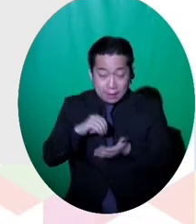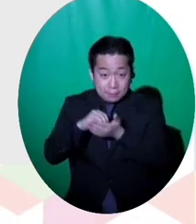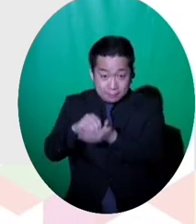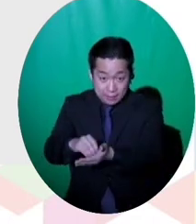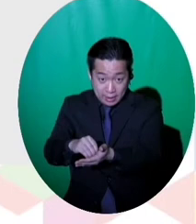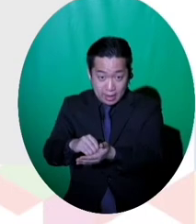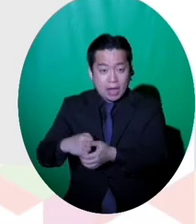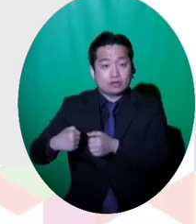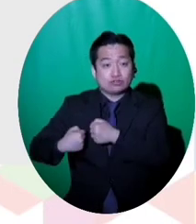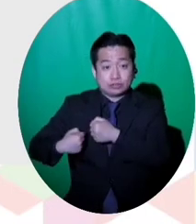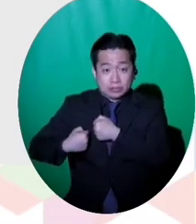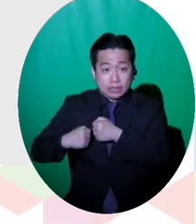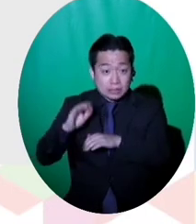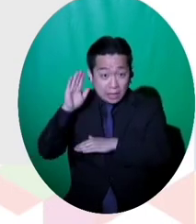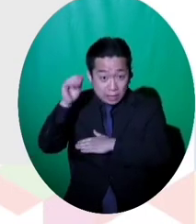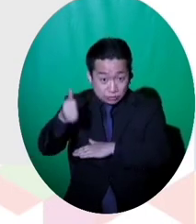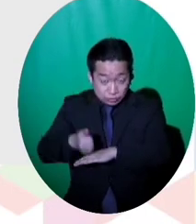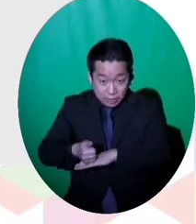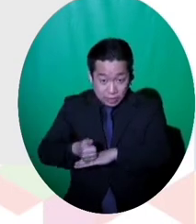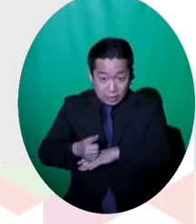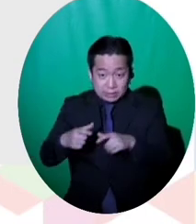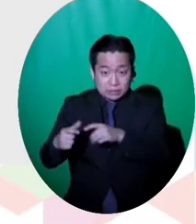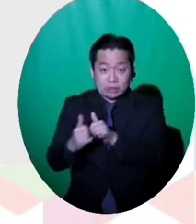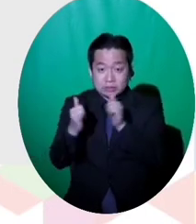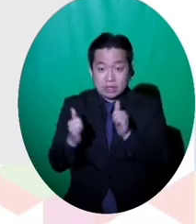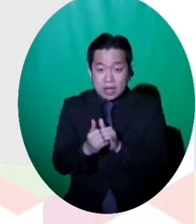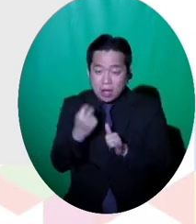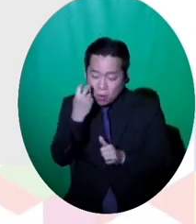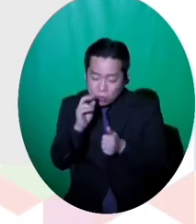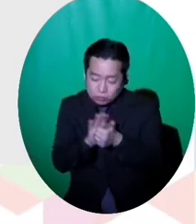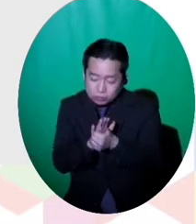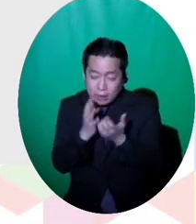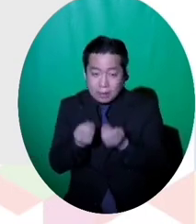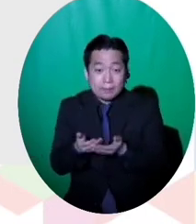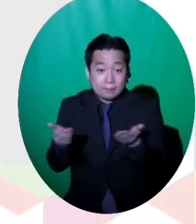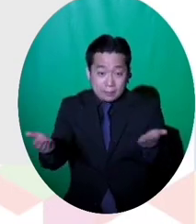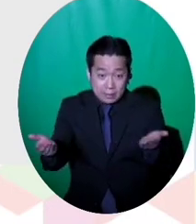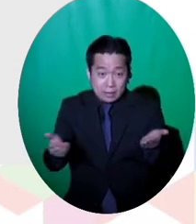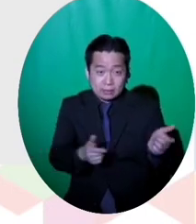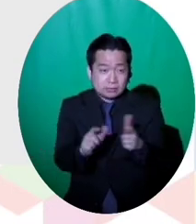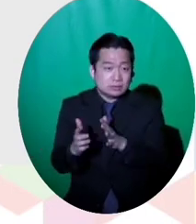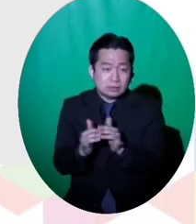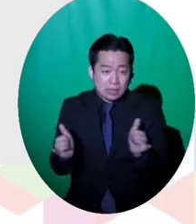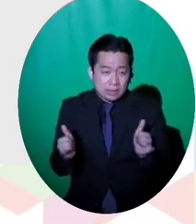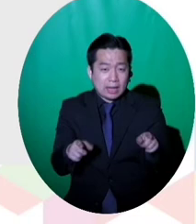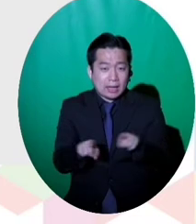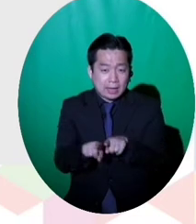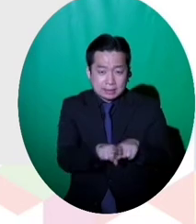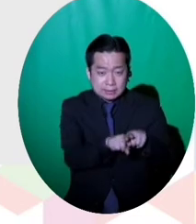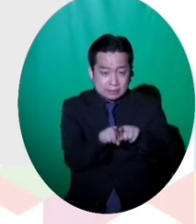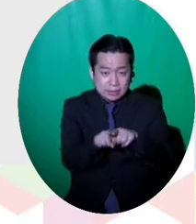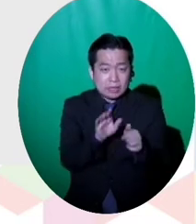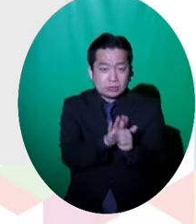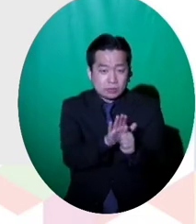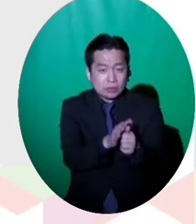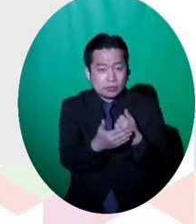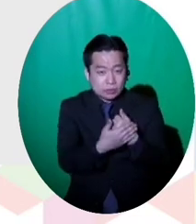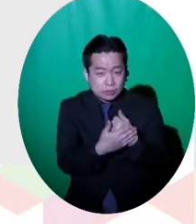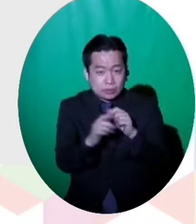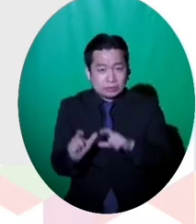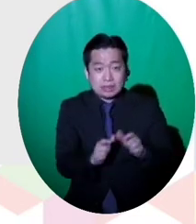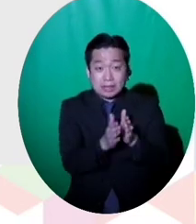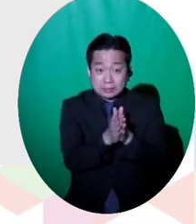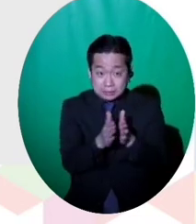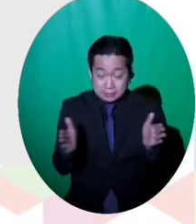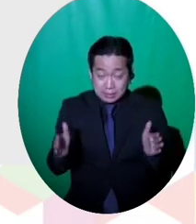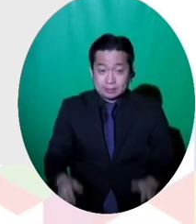they supported people, they joined teams, they helped others out. And they, when asked about it, they said the reason they did it is